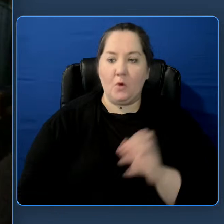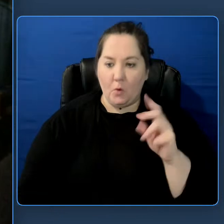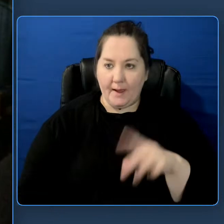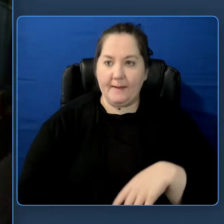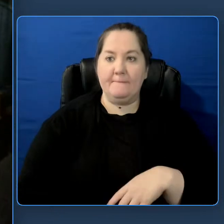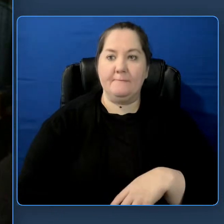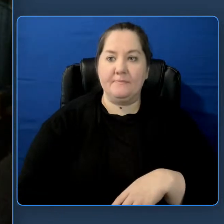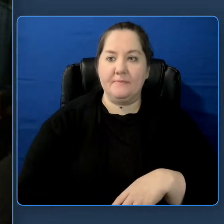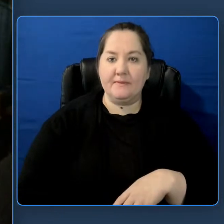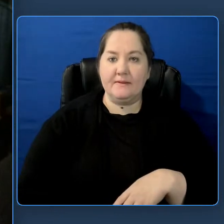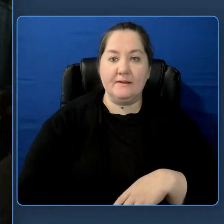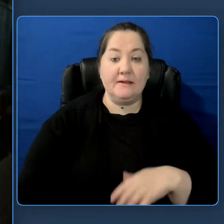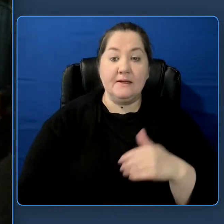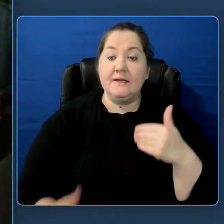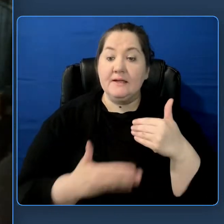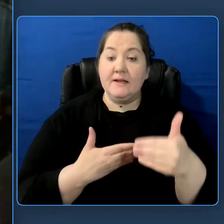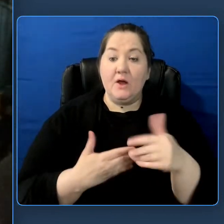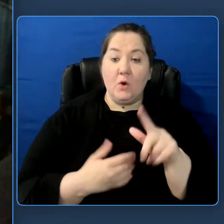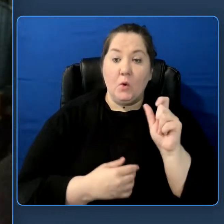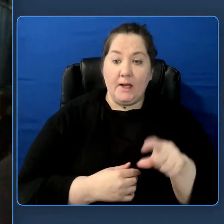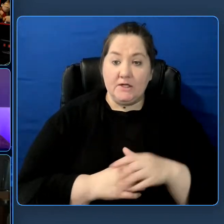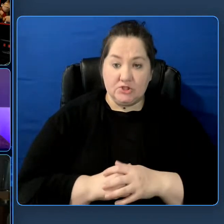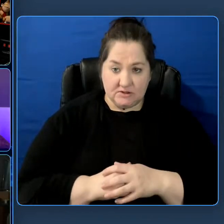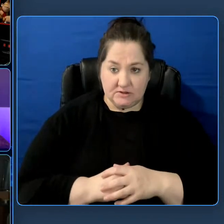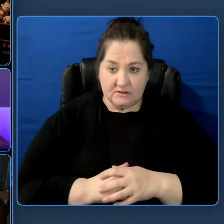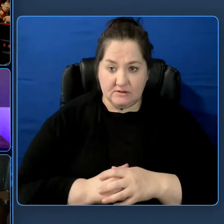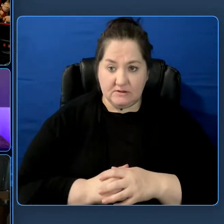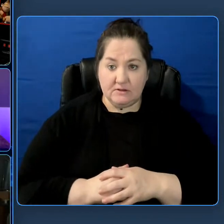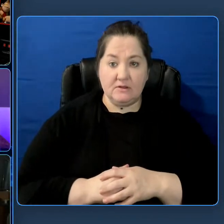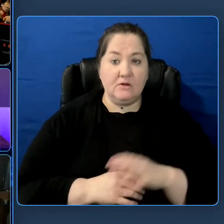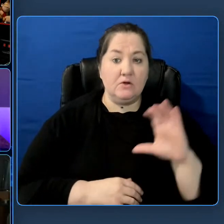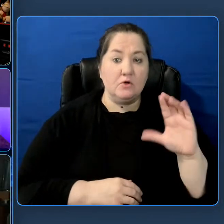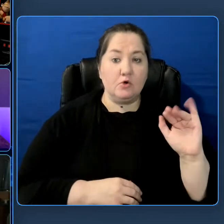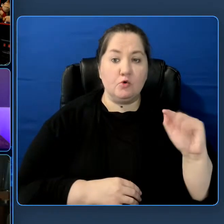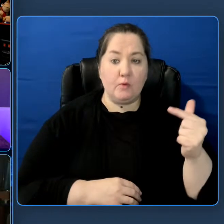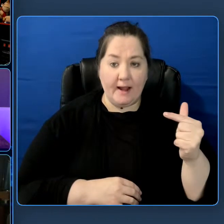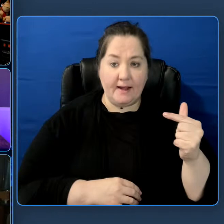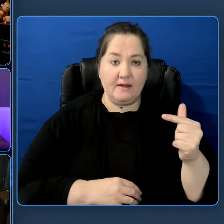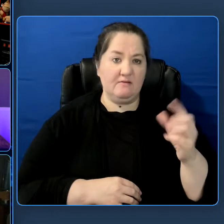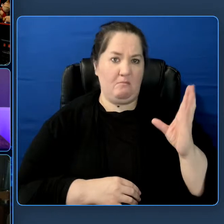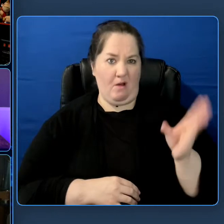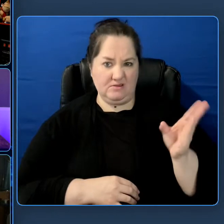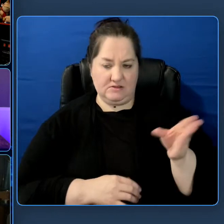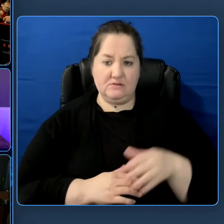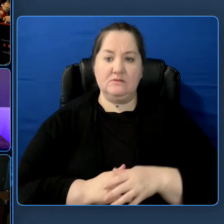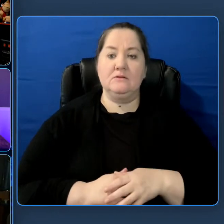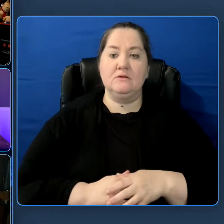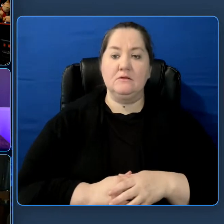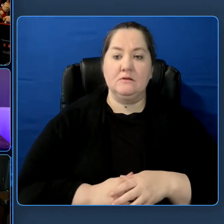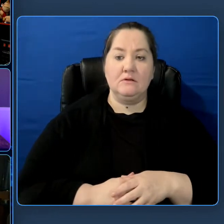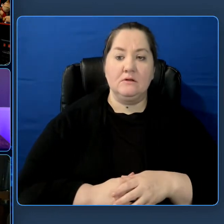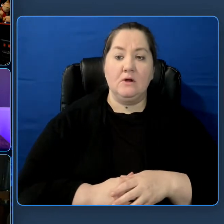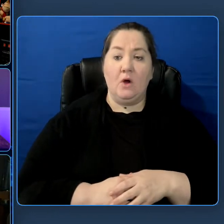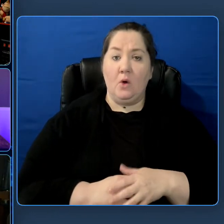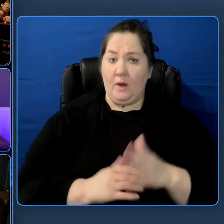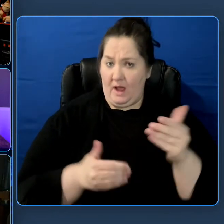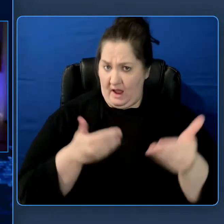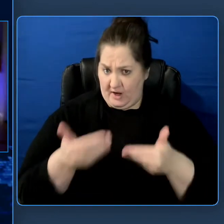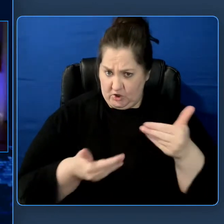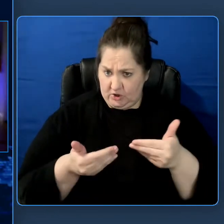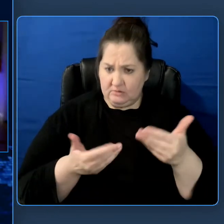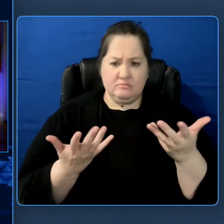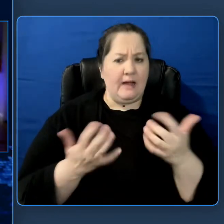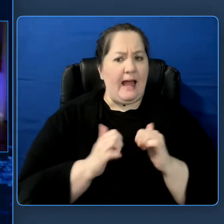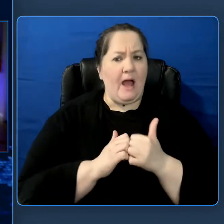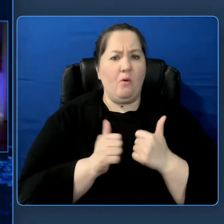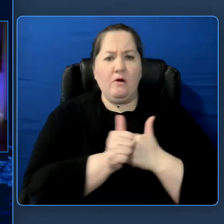Okay, let's go ahead to the next question. And it's from Craig McFarlane in Boston, Massachusetts. When looking to